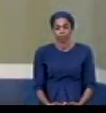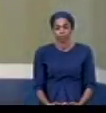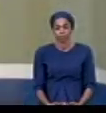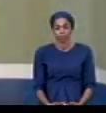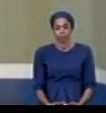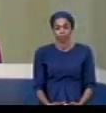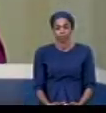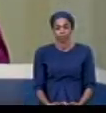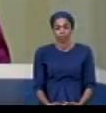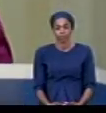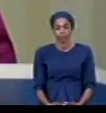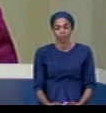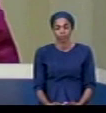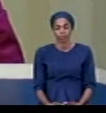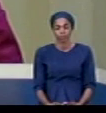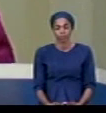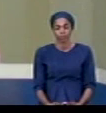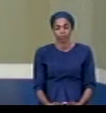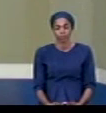I also